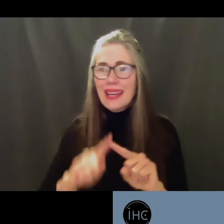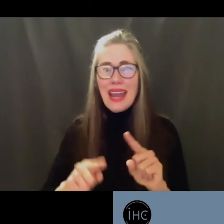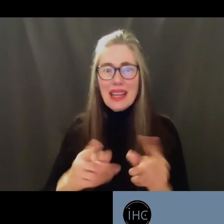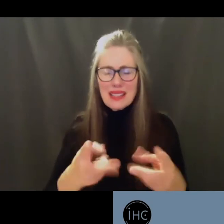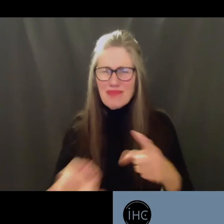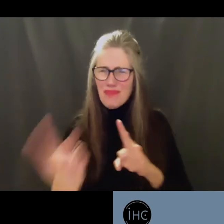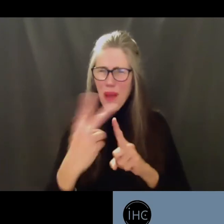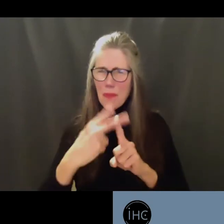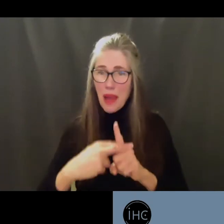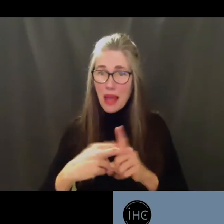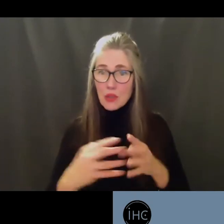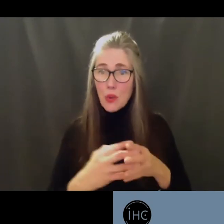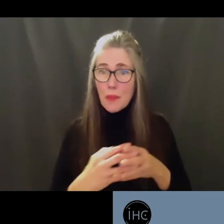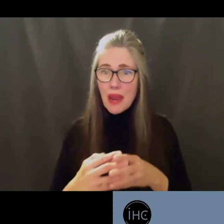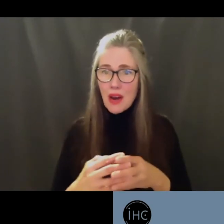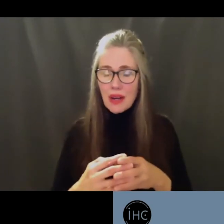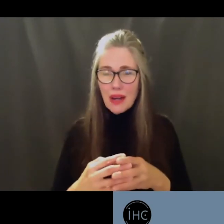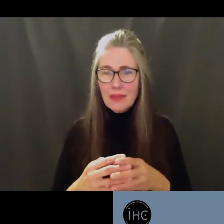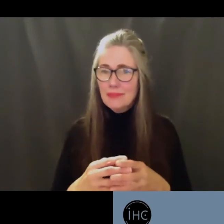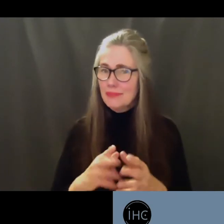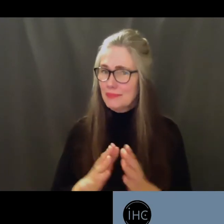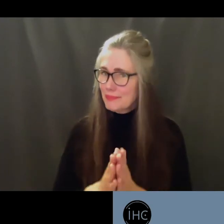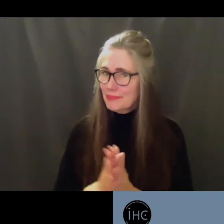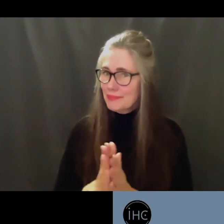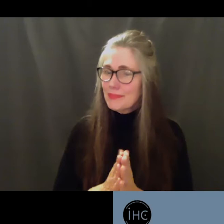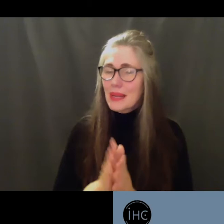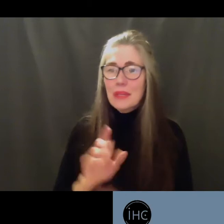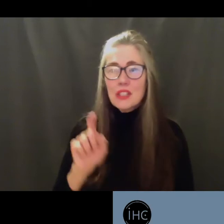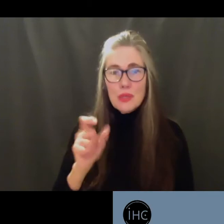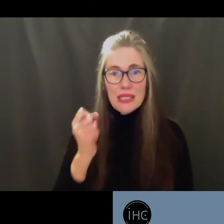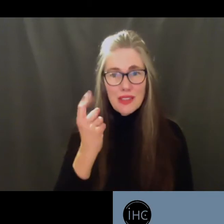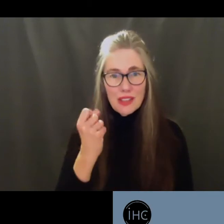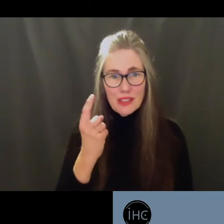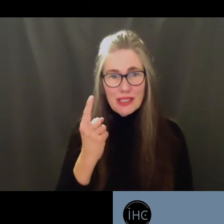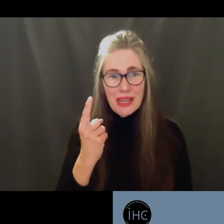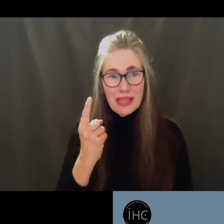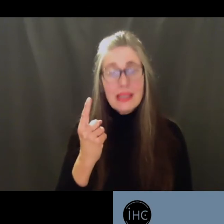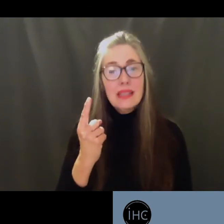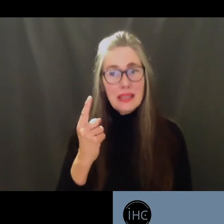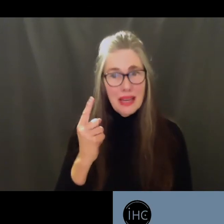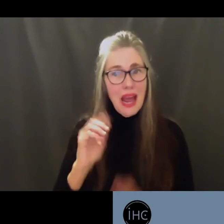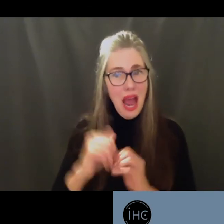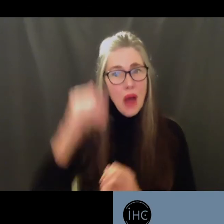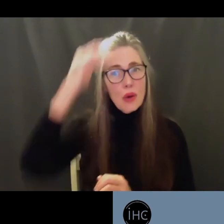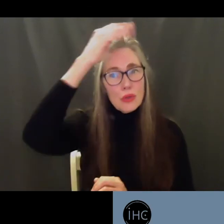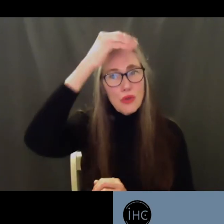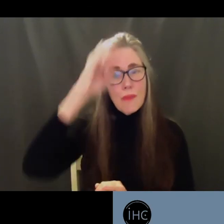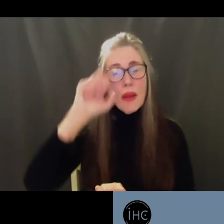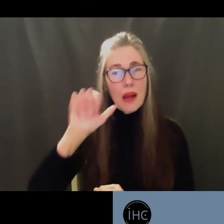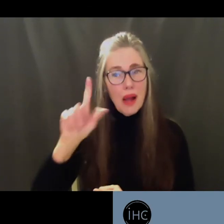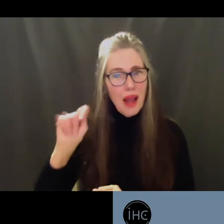America, but you really can't understand the way that the Trump cult works without